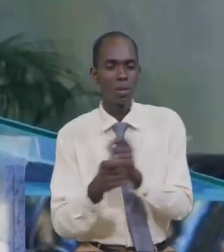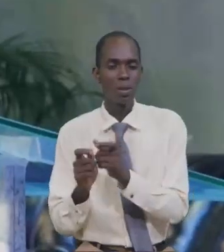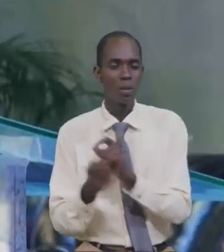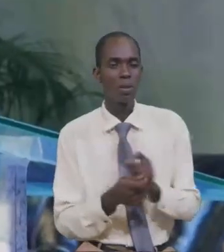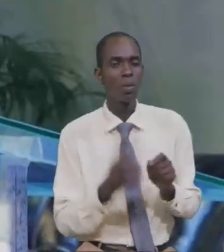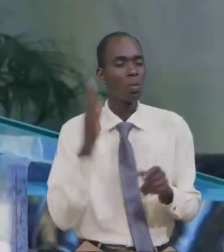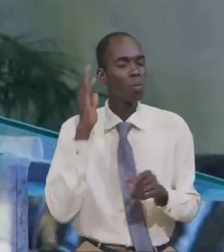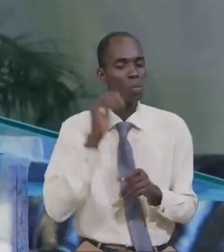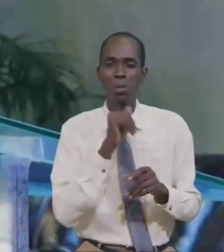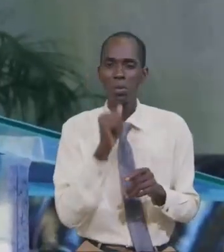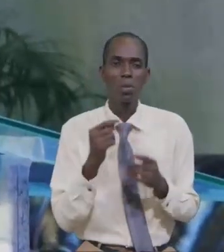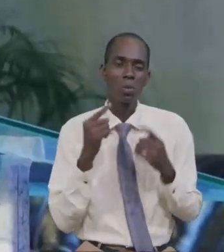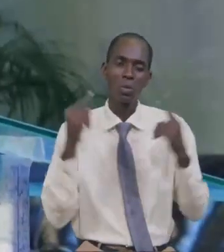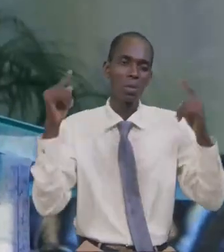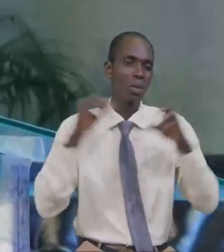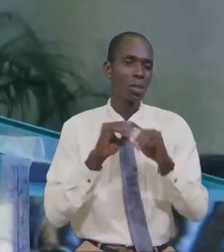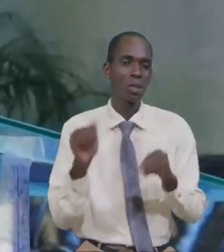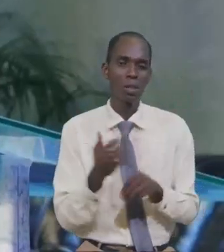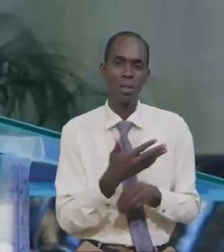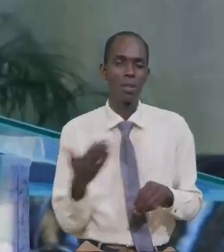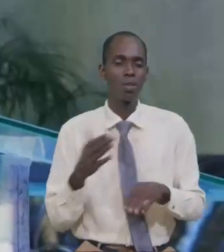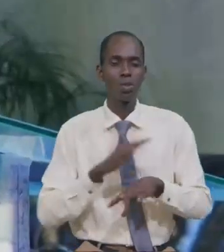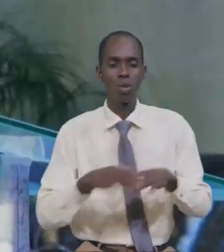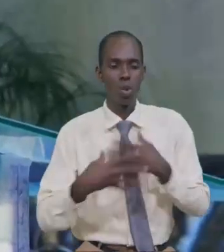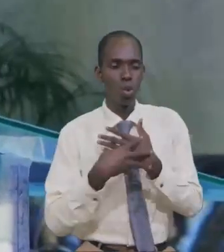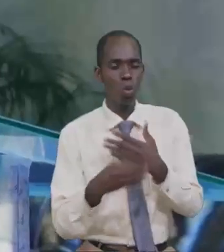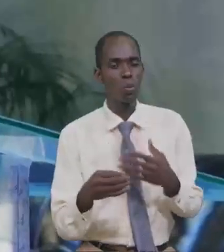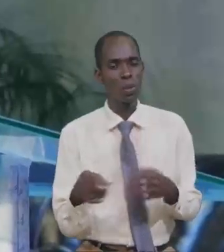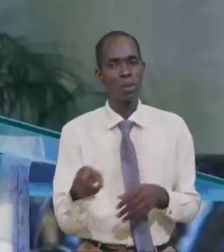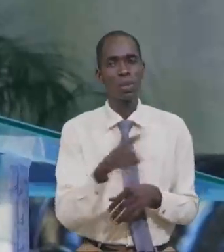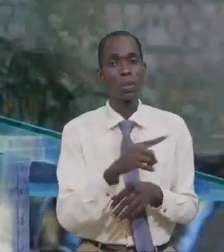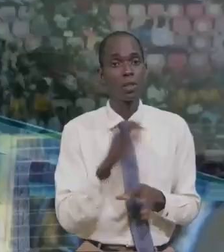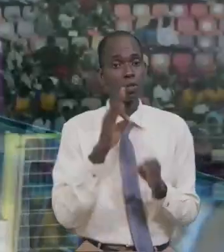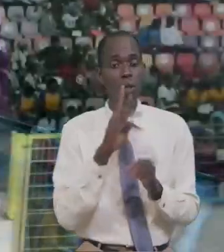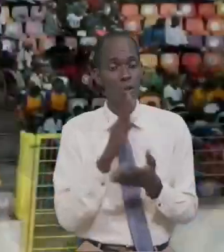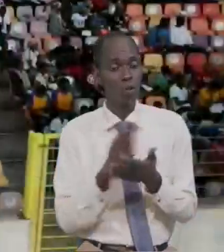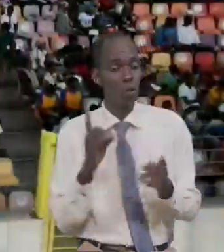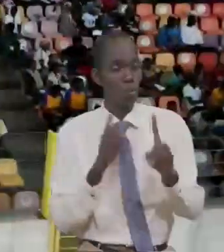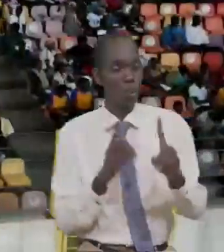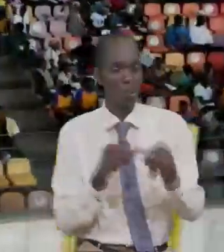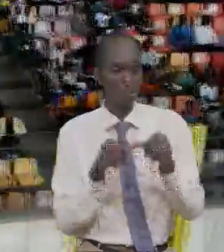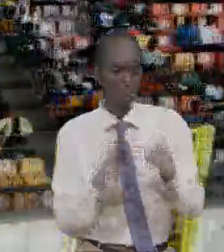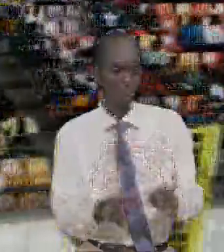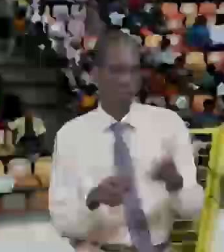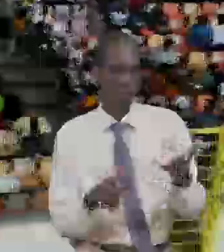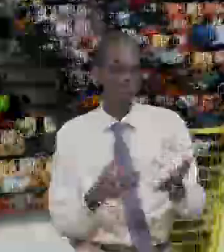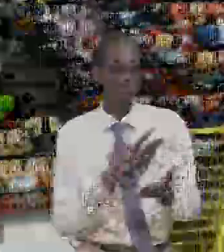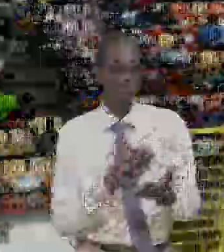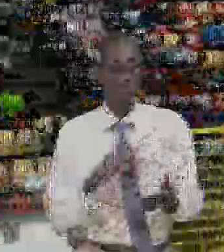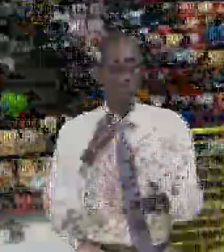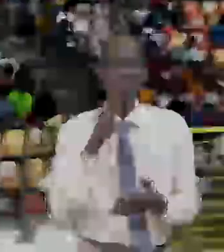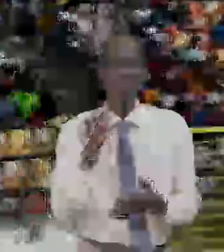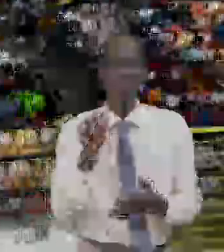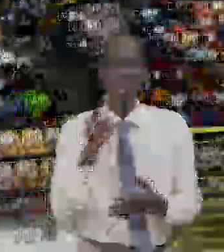an achiever and a conqueror, and the Lord will make you a conqueror in Jesus' name. Look at verse